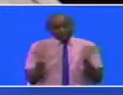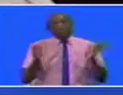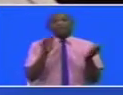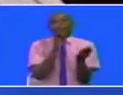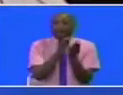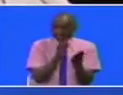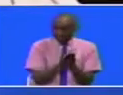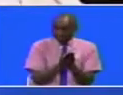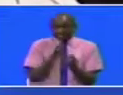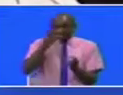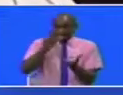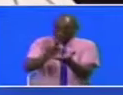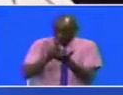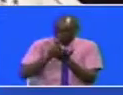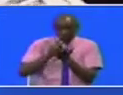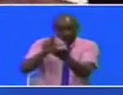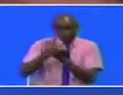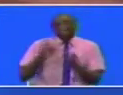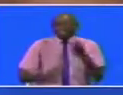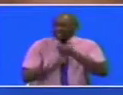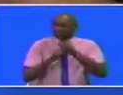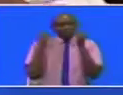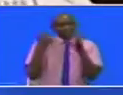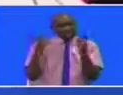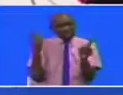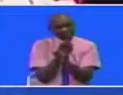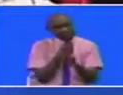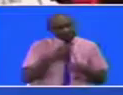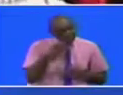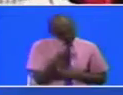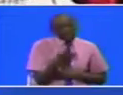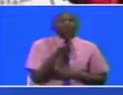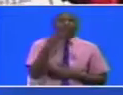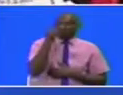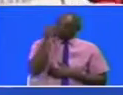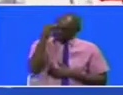The long-term lending institution has supported investments across Africa for more than